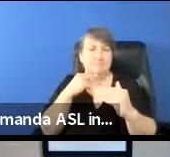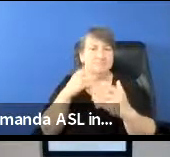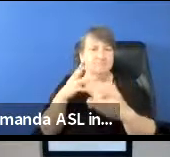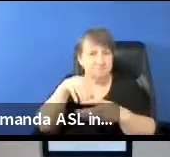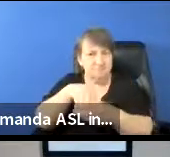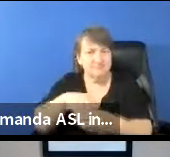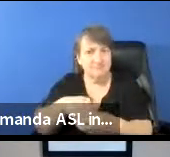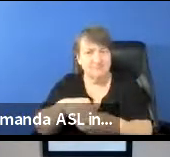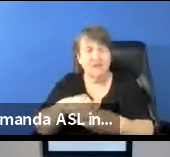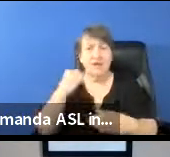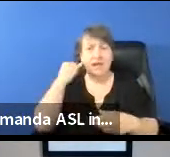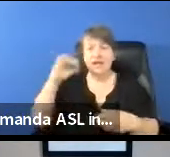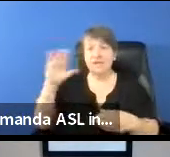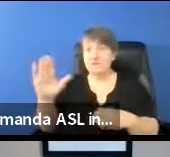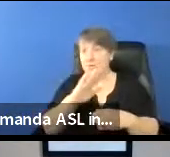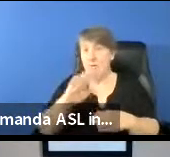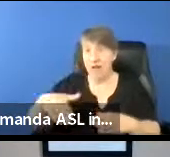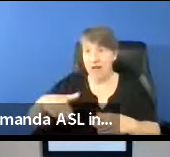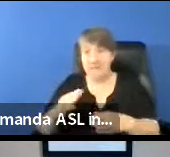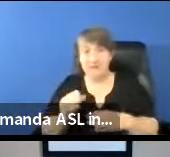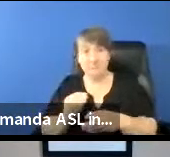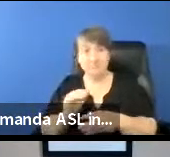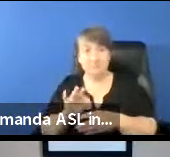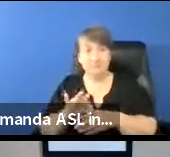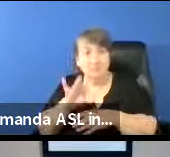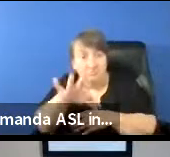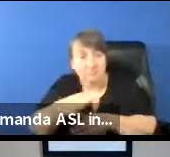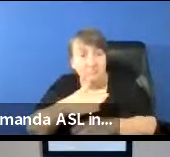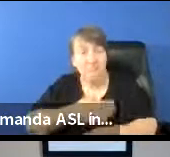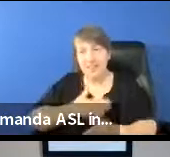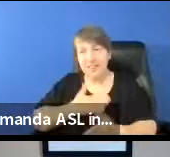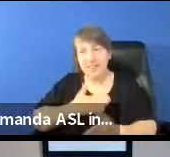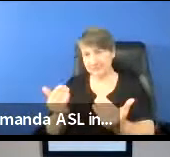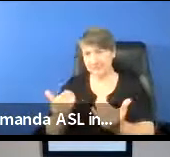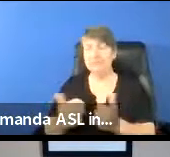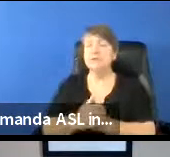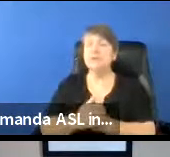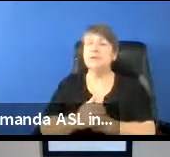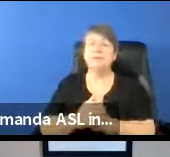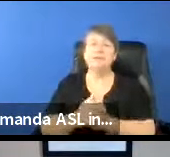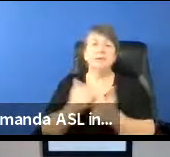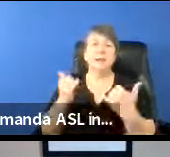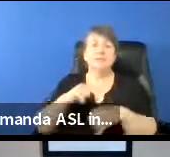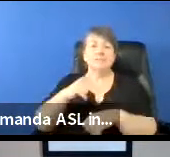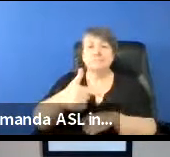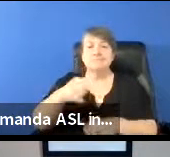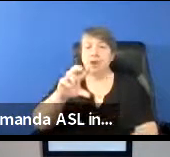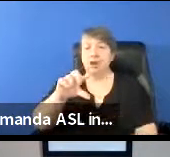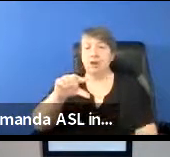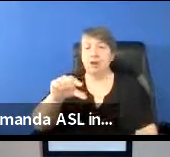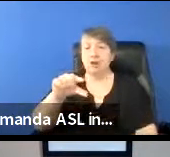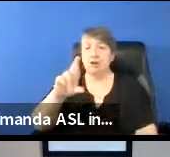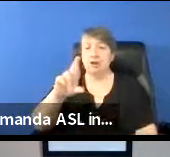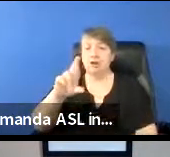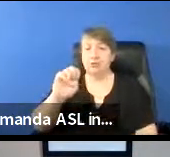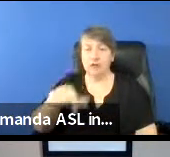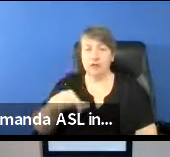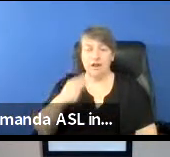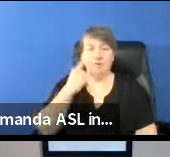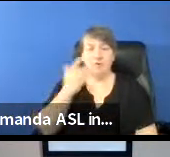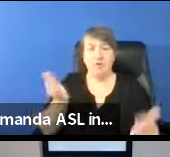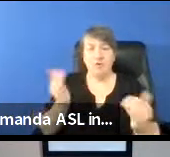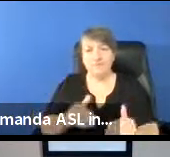you haven't used yours yet, please give some thought to that. But with that, I'd like to turn it over to Greg for the